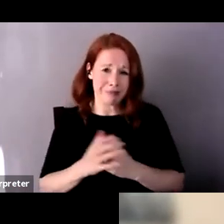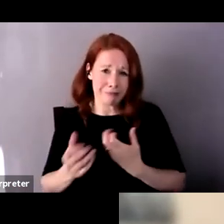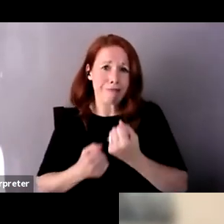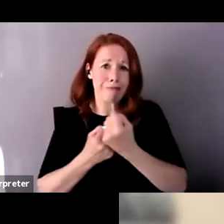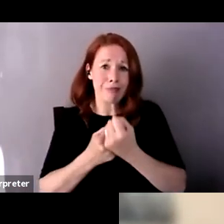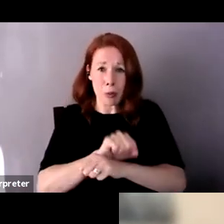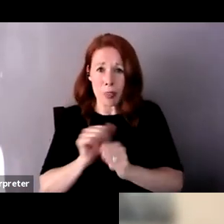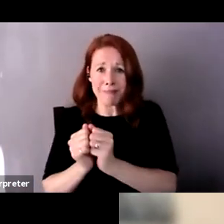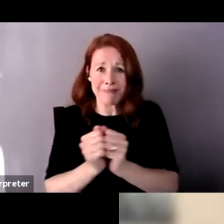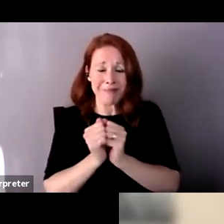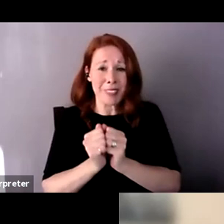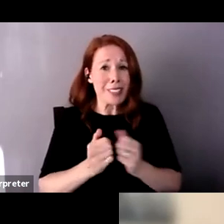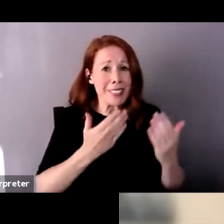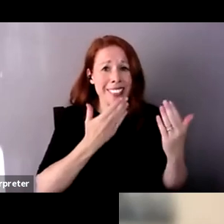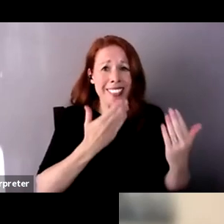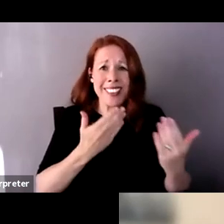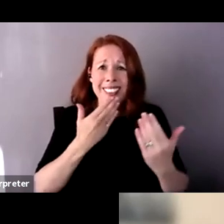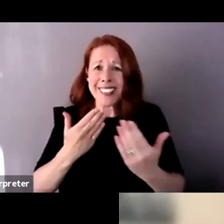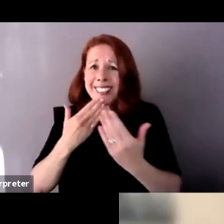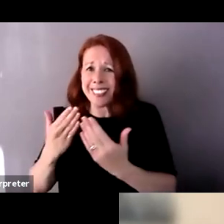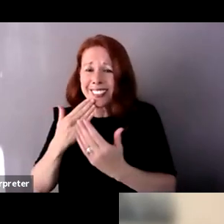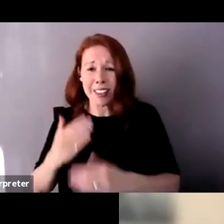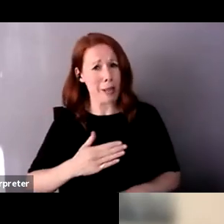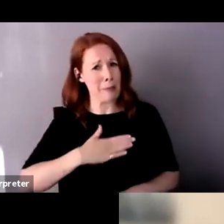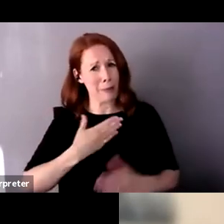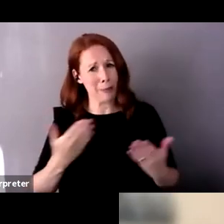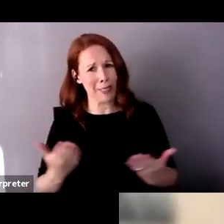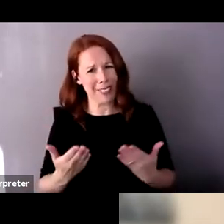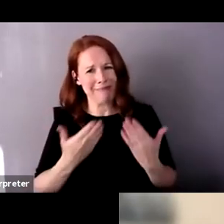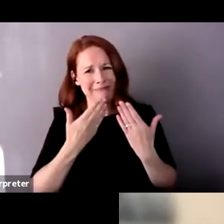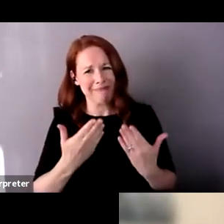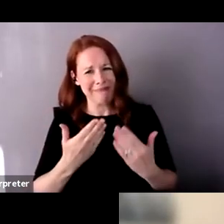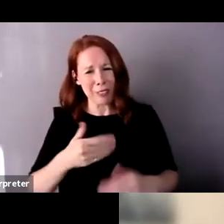yeah, huge thank you. And thank you so much for having me tonight.